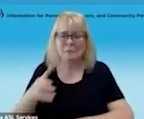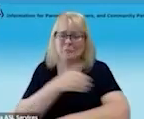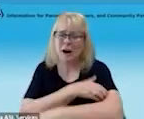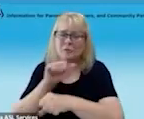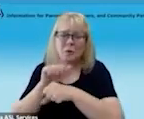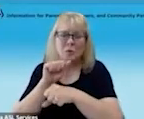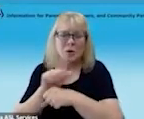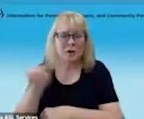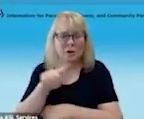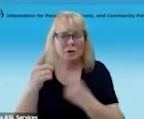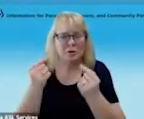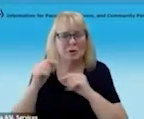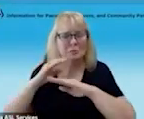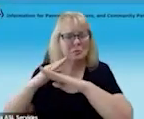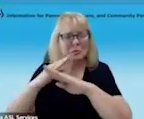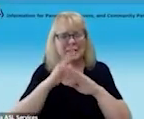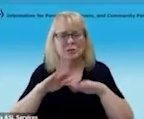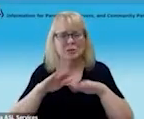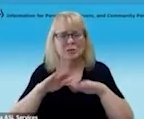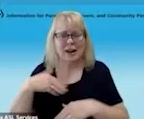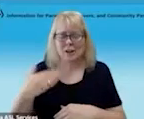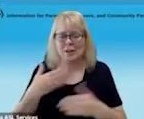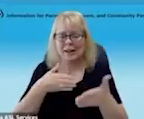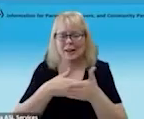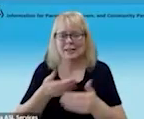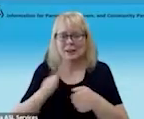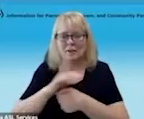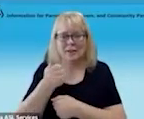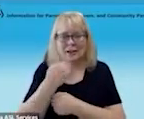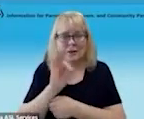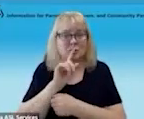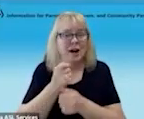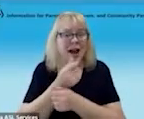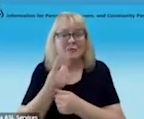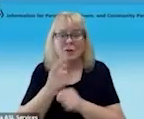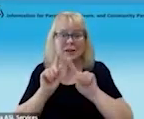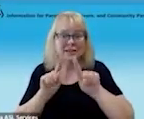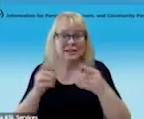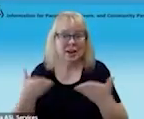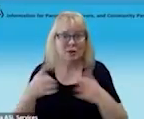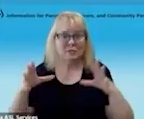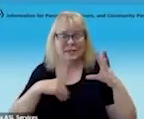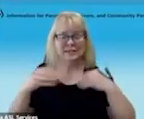Thank you, Vatana. Thanks to each of our community superhero presenters,